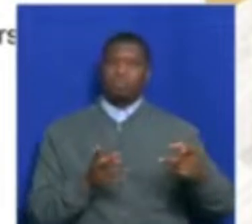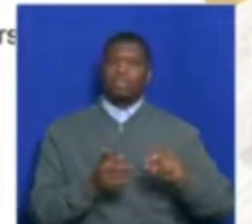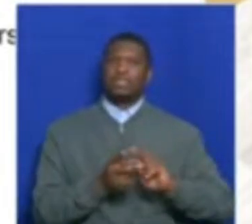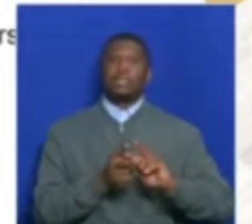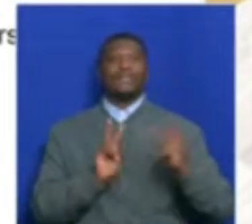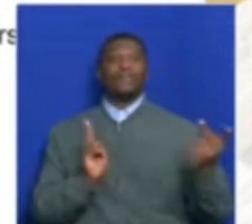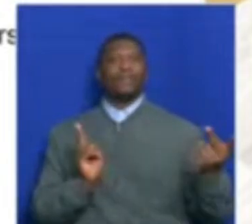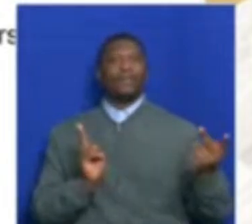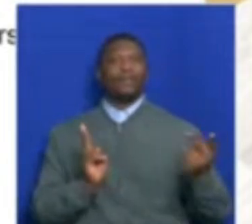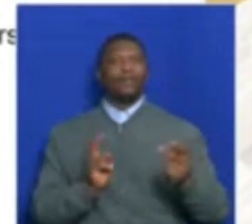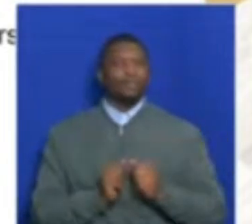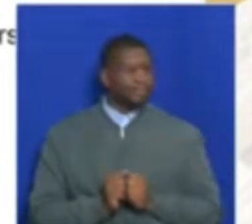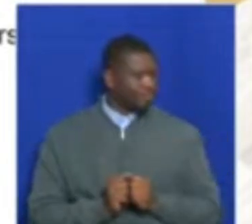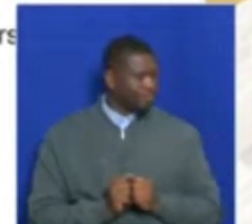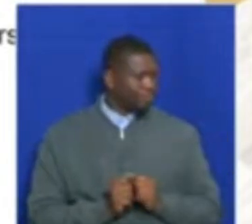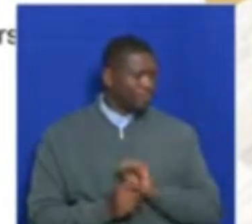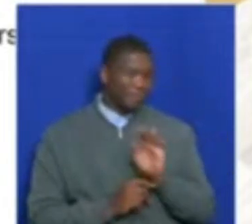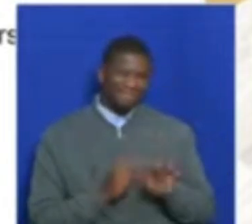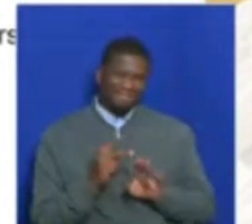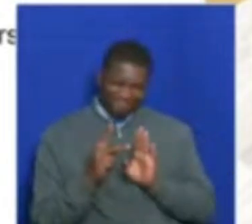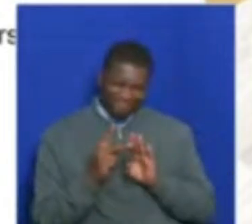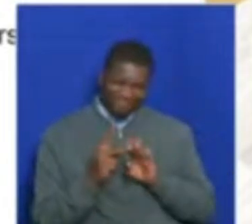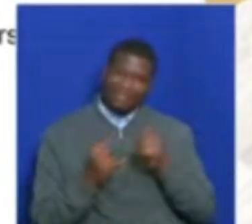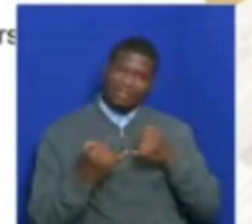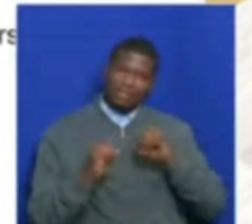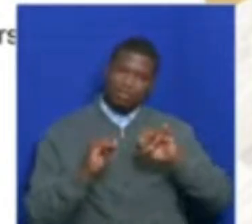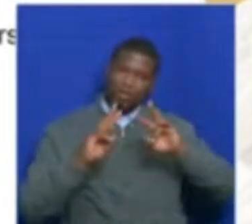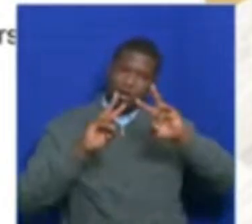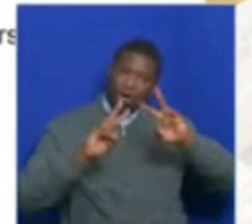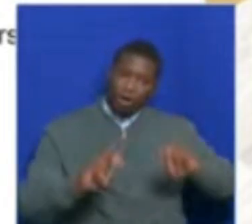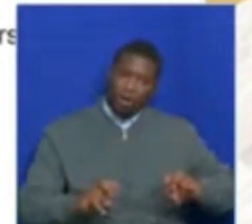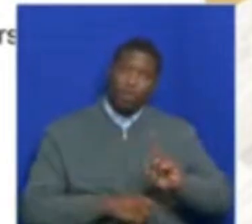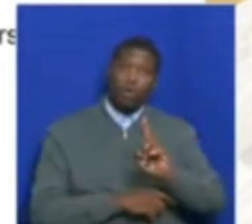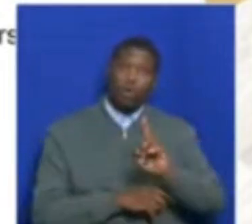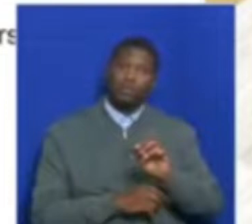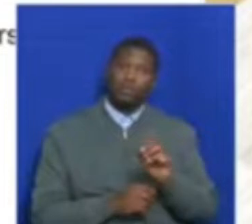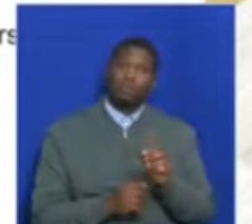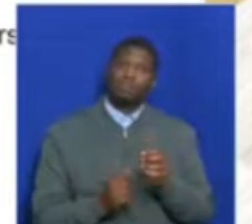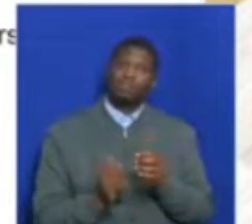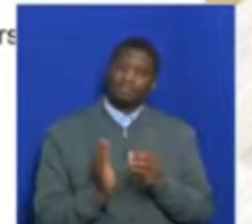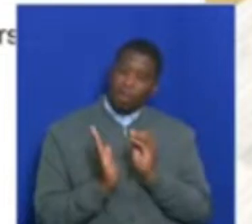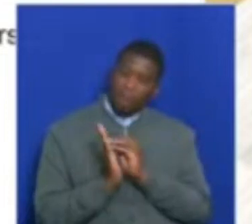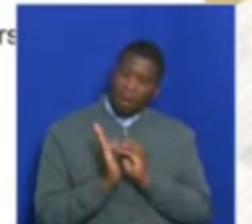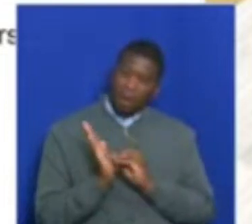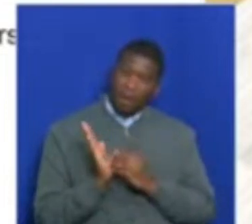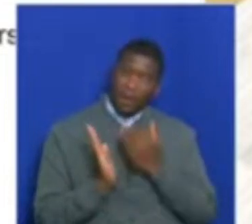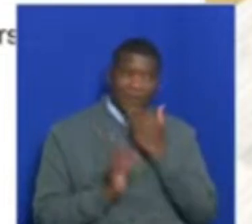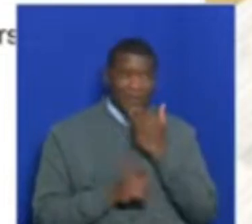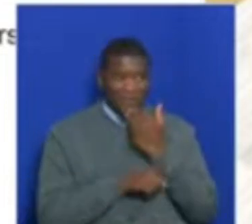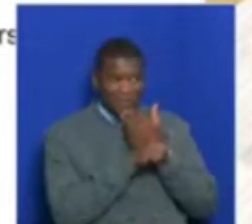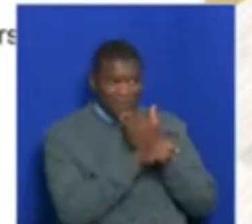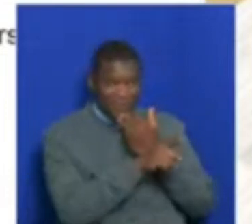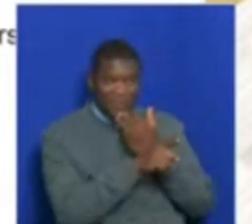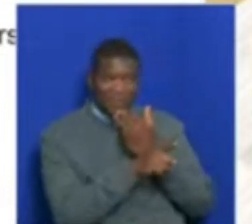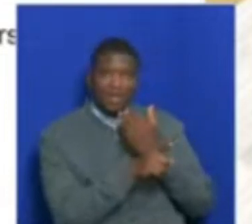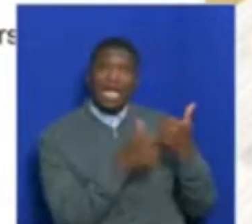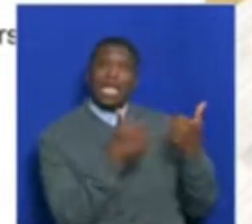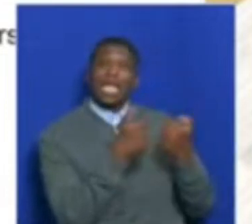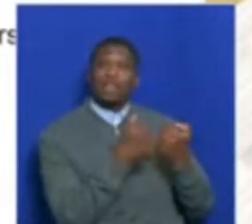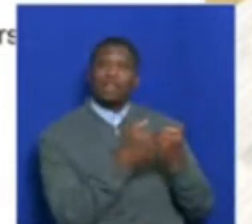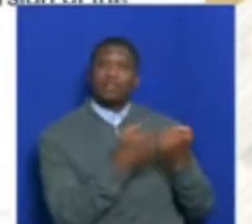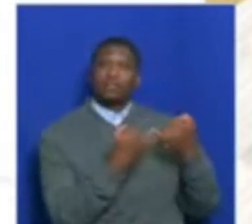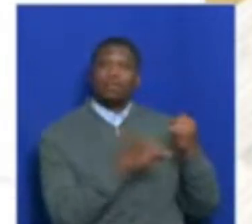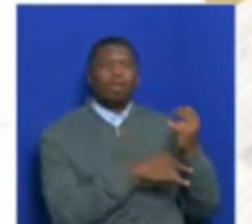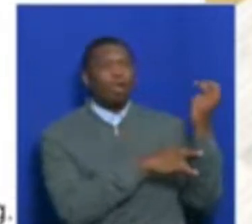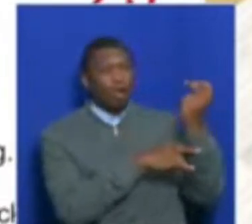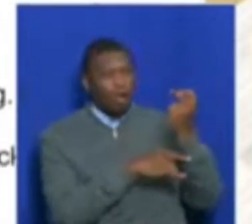only outstanding investigation in this matter is a statement of the suspect's girlfriend, who is being sought. There is a clear indication that the